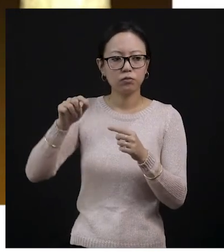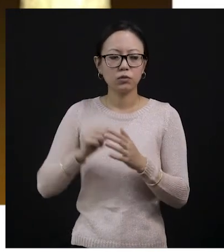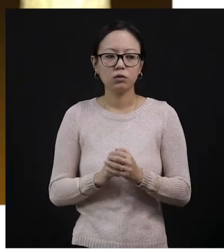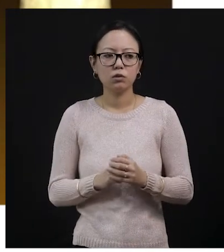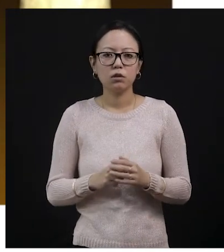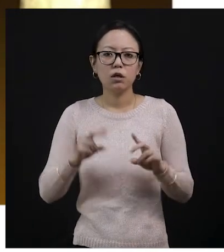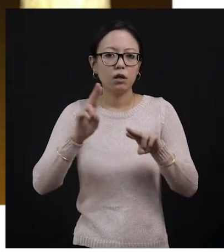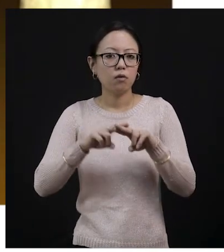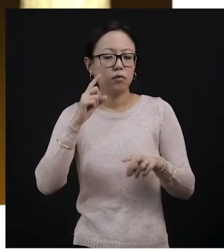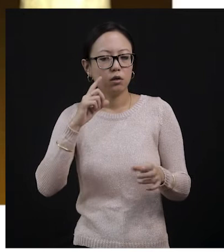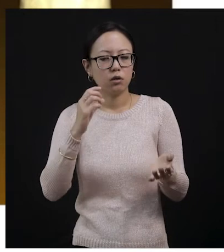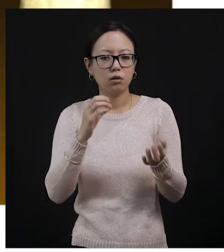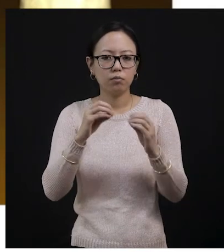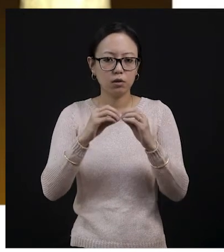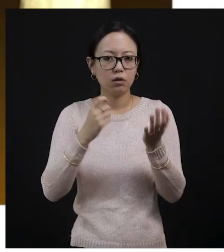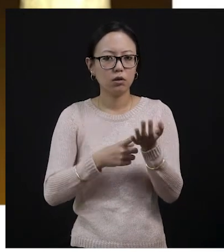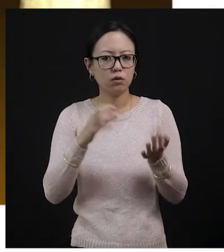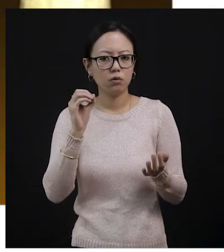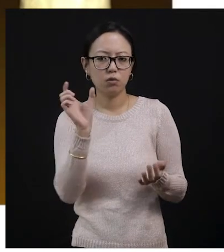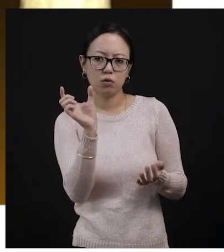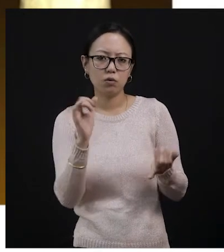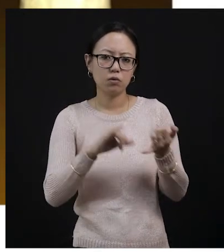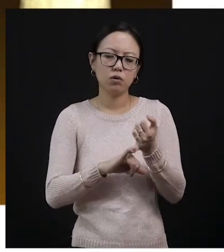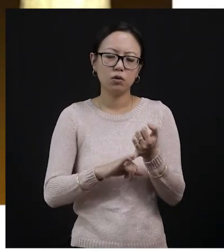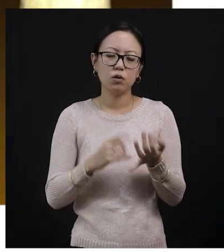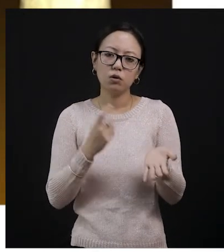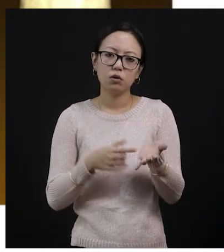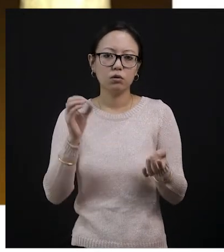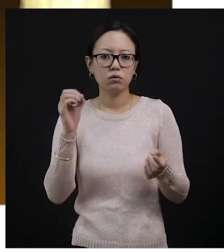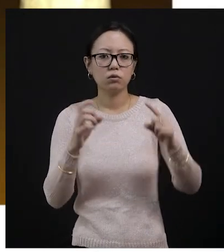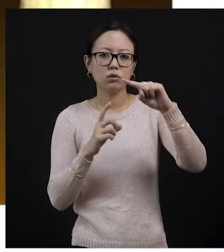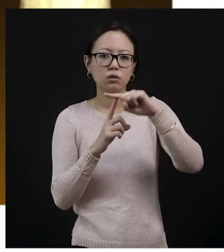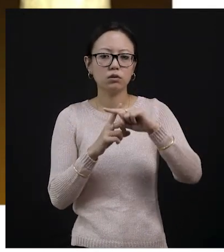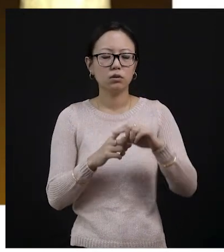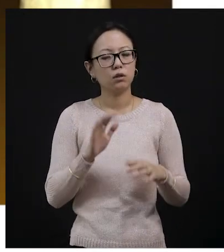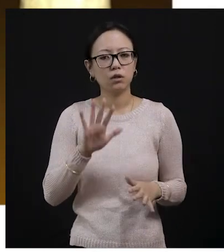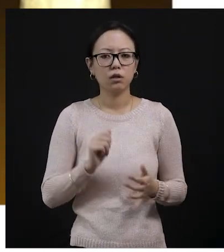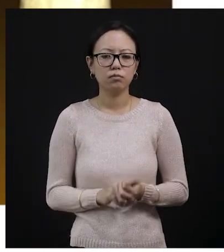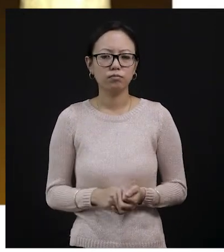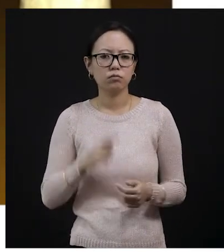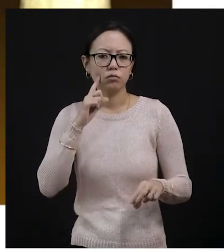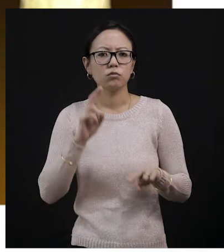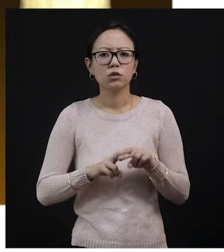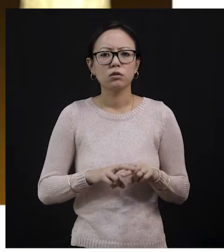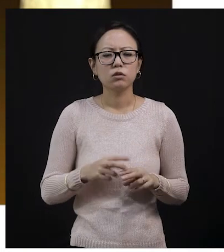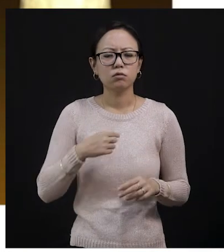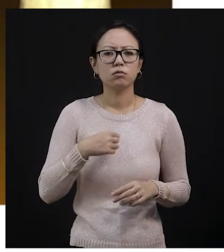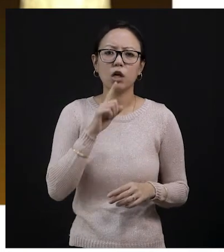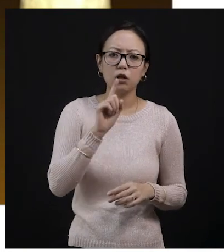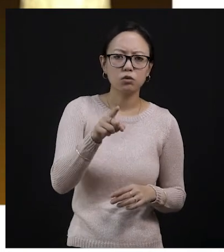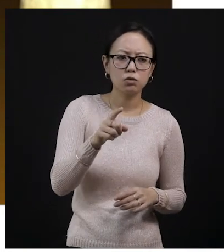me now, will you be able to tell me if I ask you what kind of roots they will have?